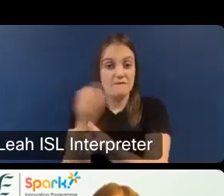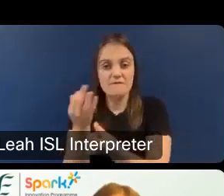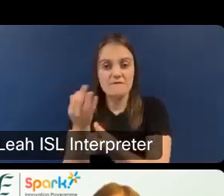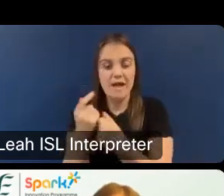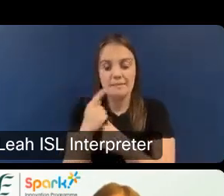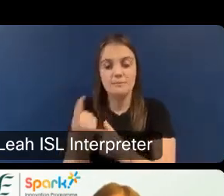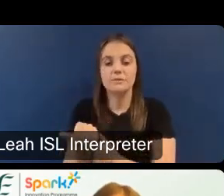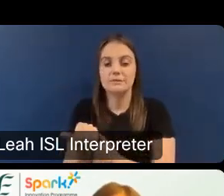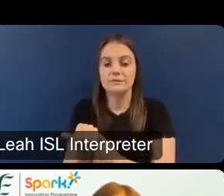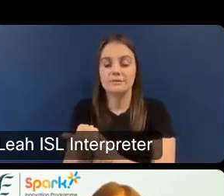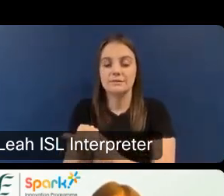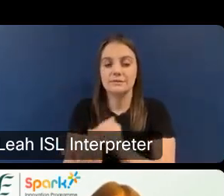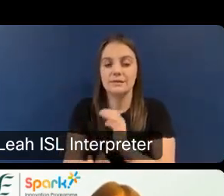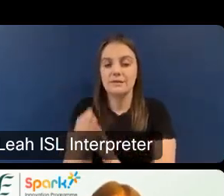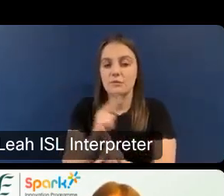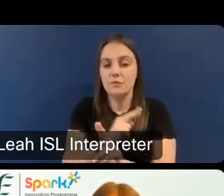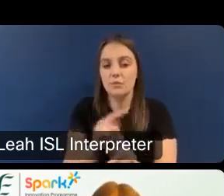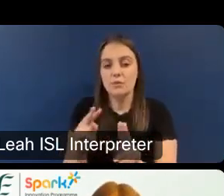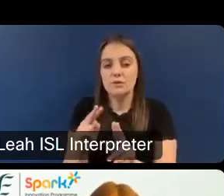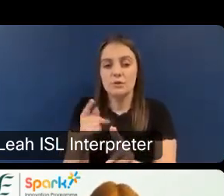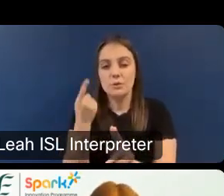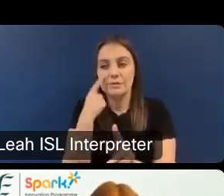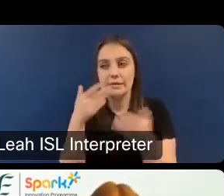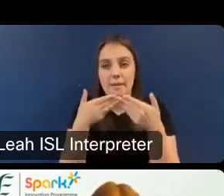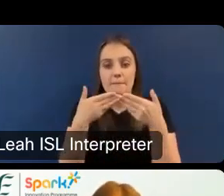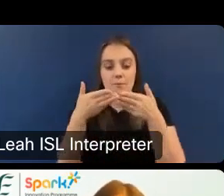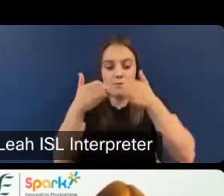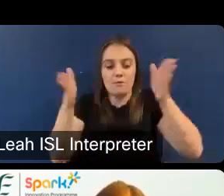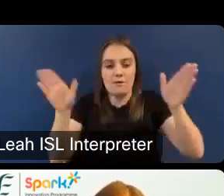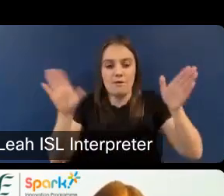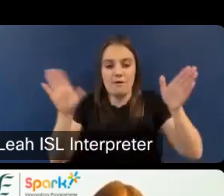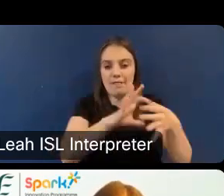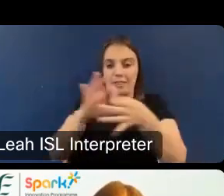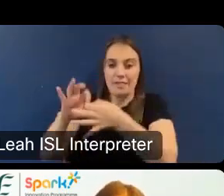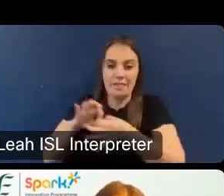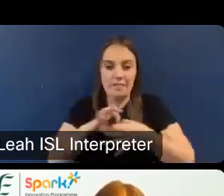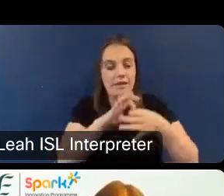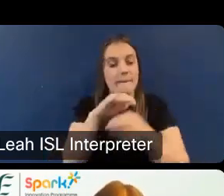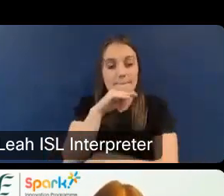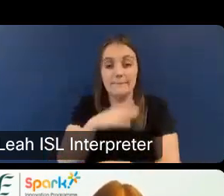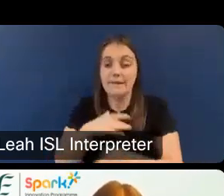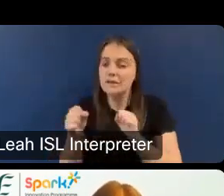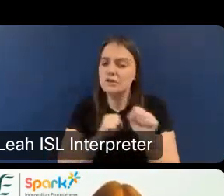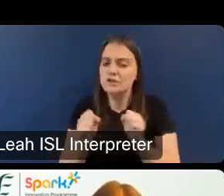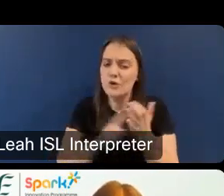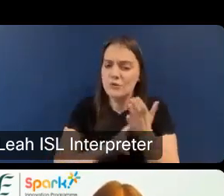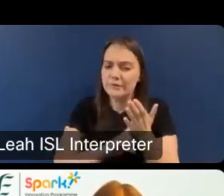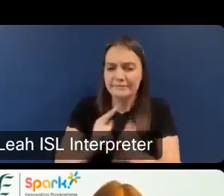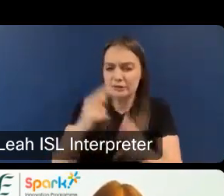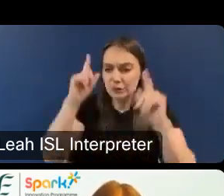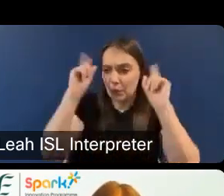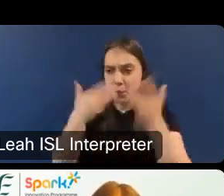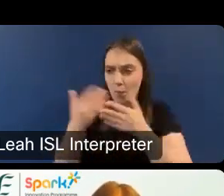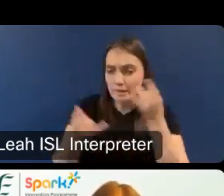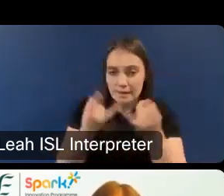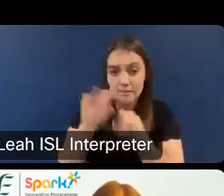day, if we don't look to that kind of broader perspective, we might leave service users wondering what's happening, because sometimes the problem